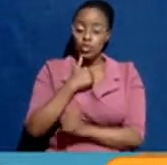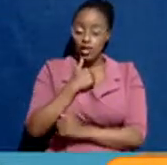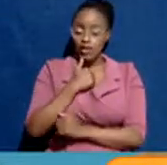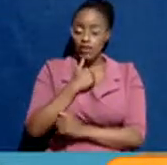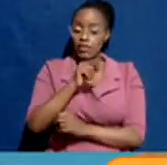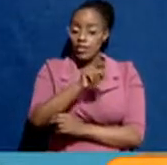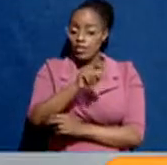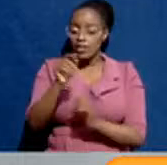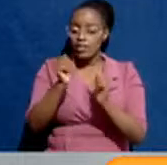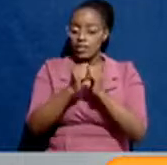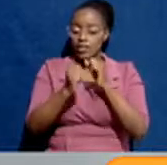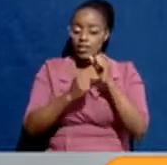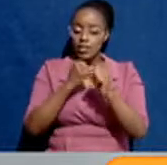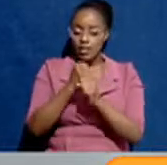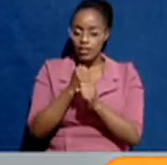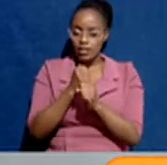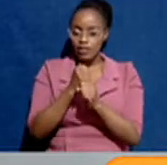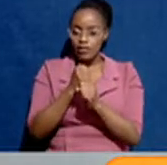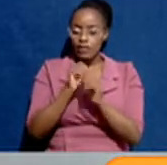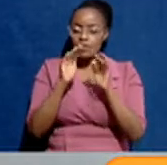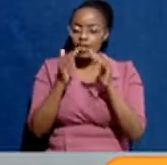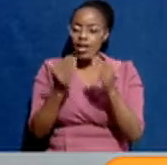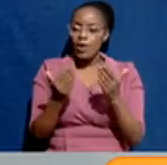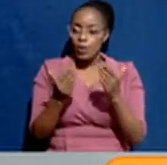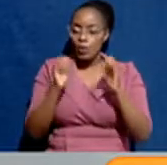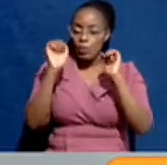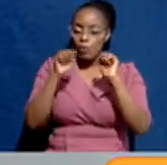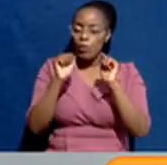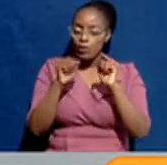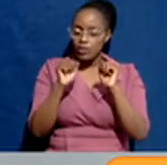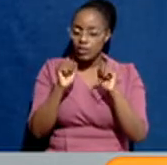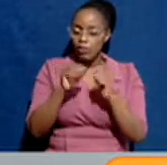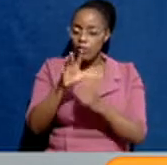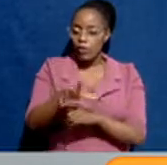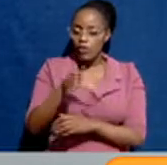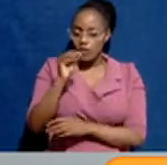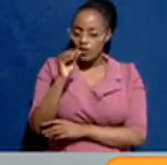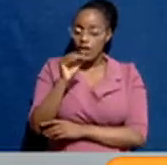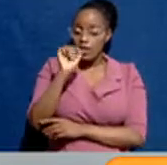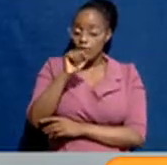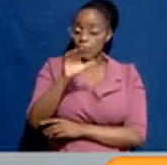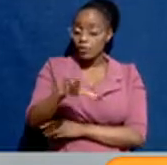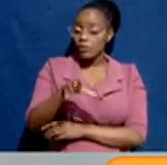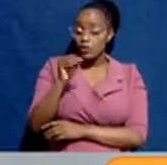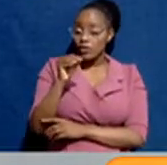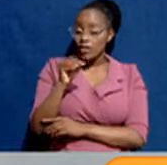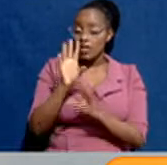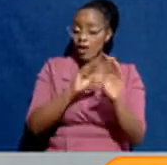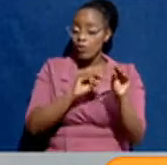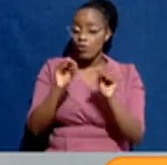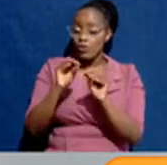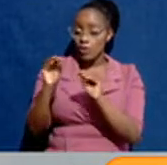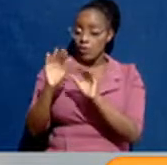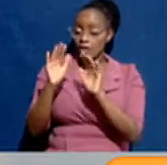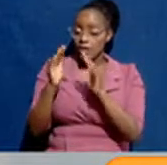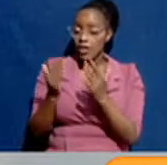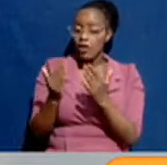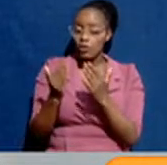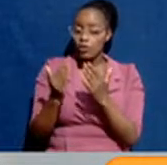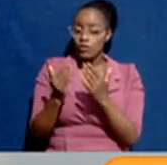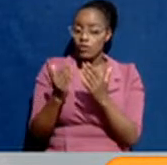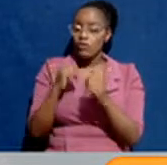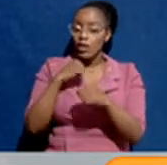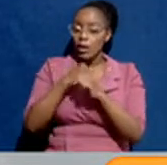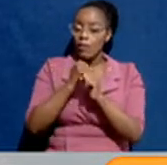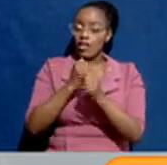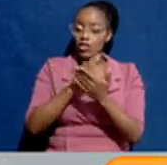In those 10 years, how can we actually find movement in terms of